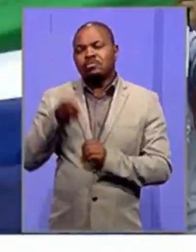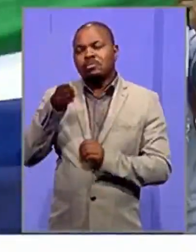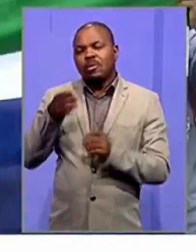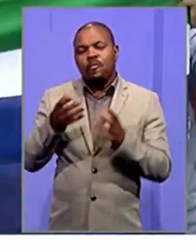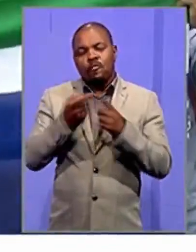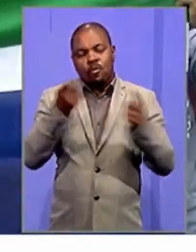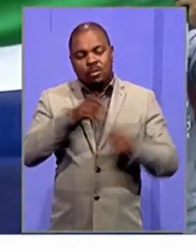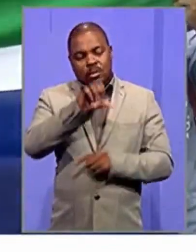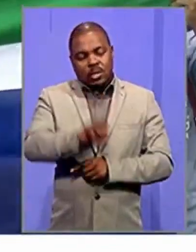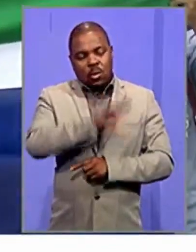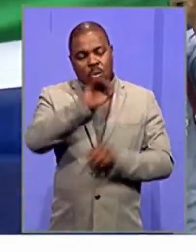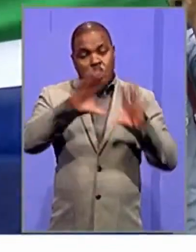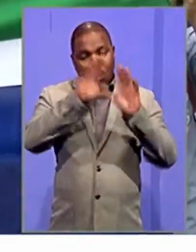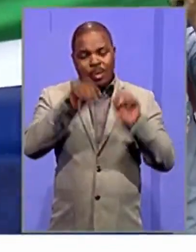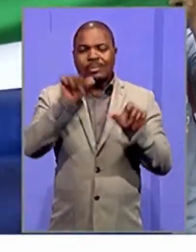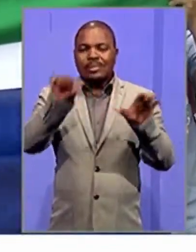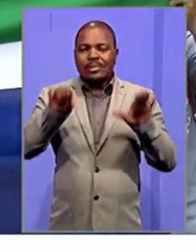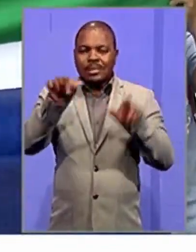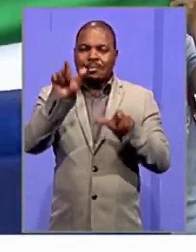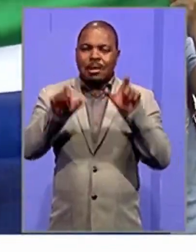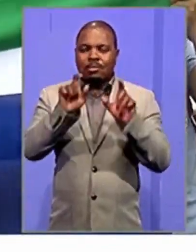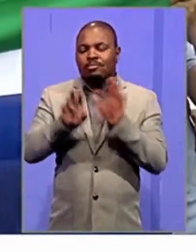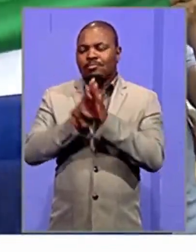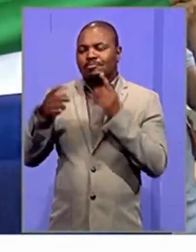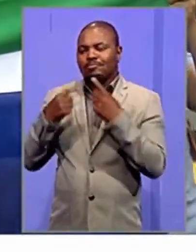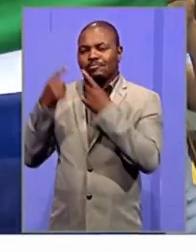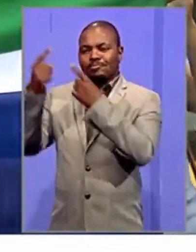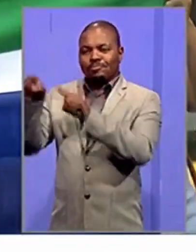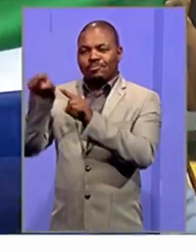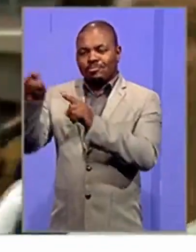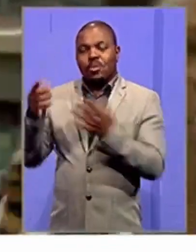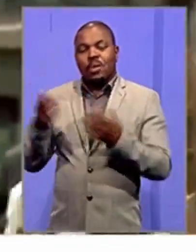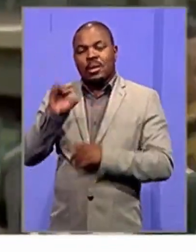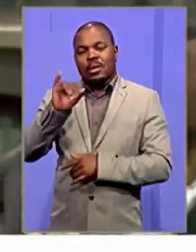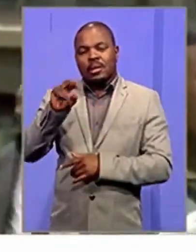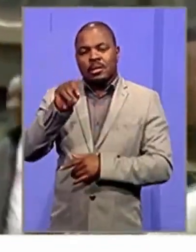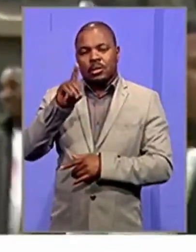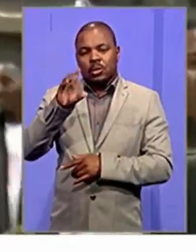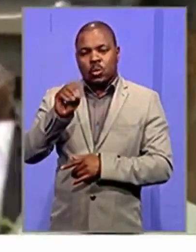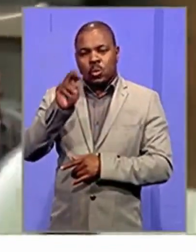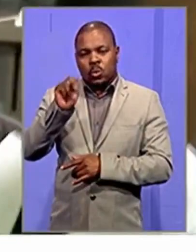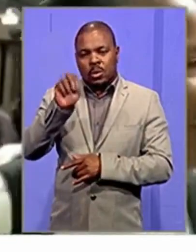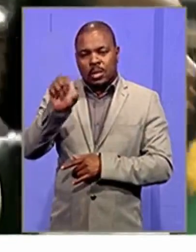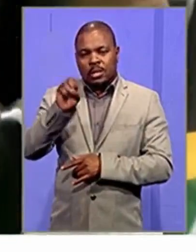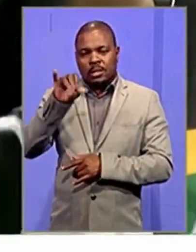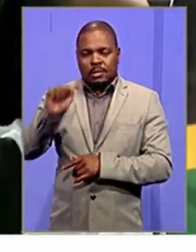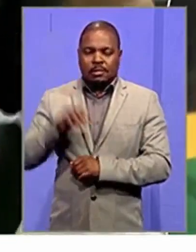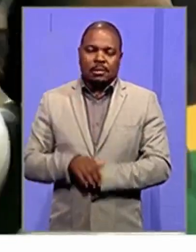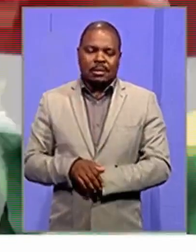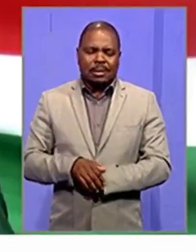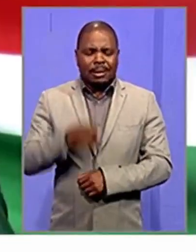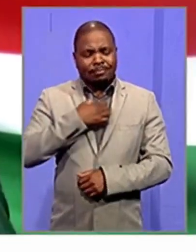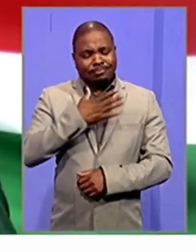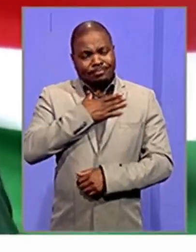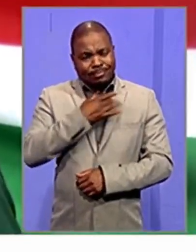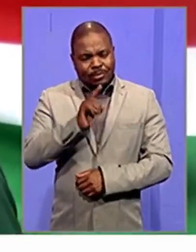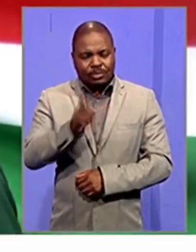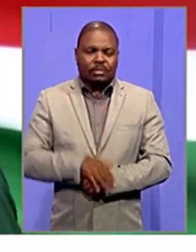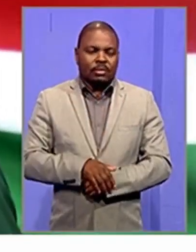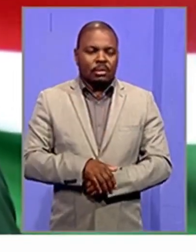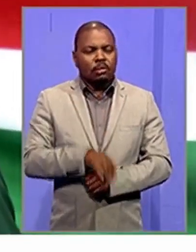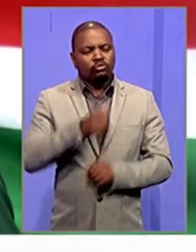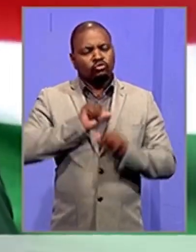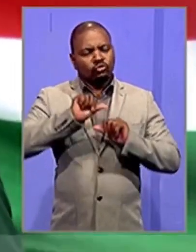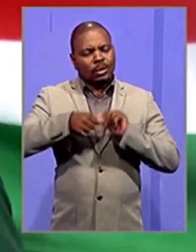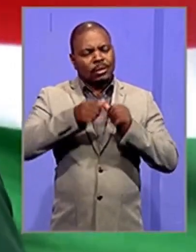ba 16 ba neng ba emetse Afrika Borwa Indonesia. Ke lakatsa hore generation ena e tlang e nke malebela